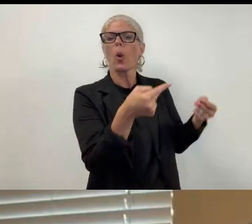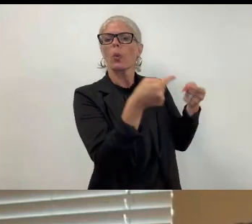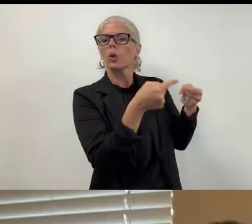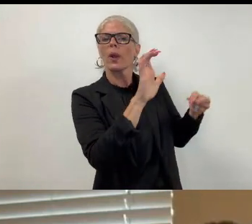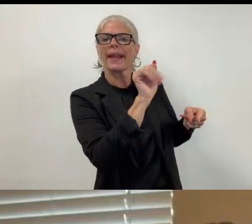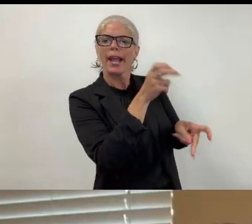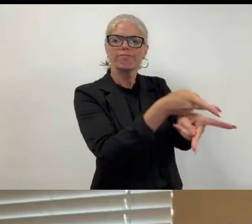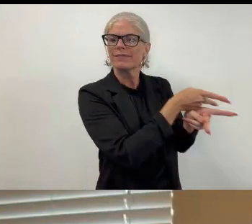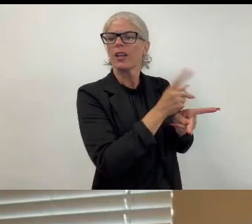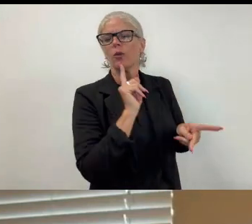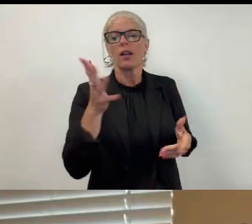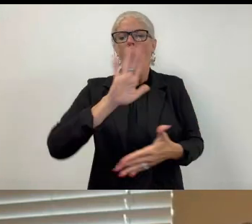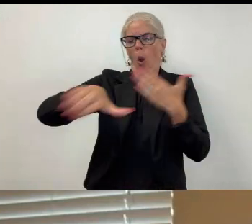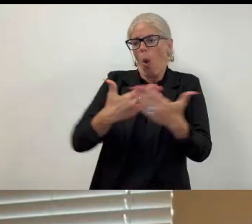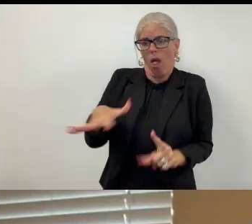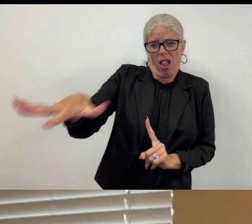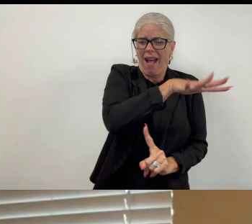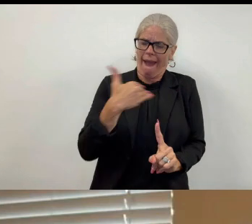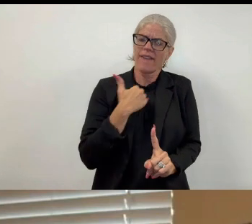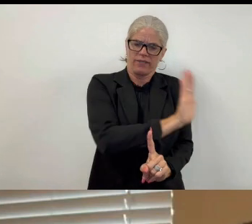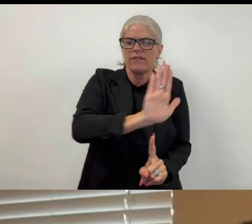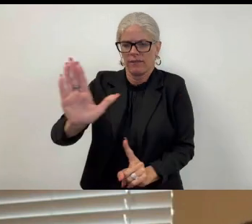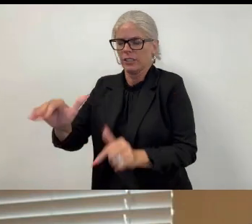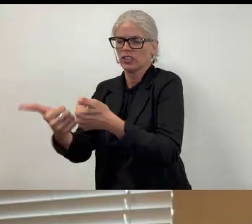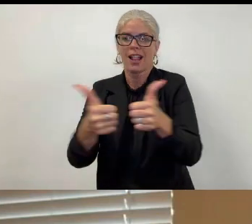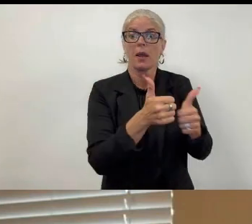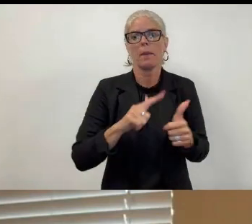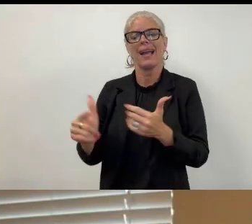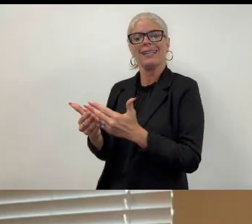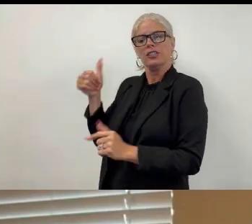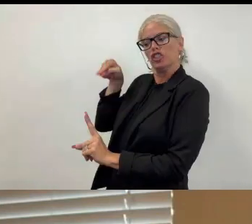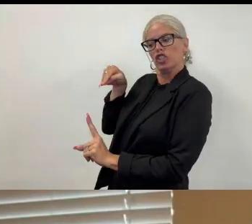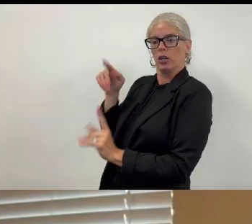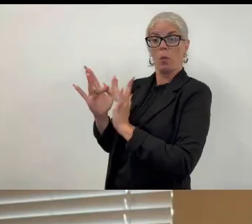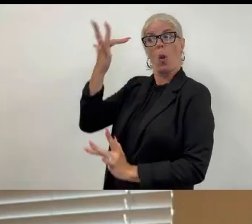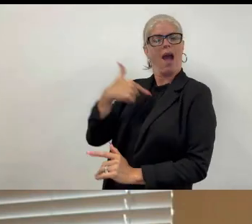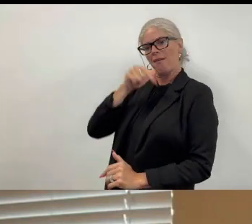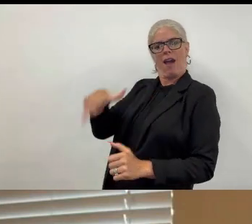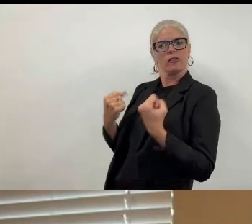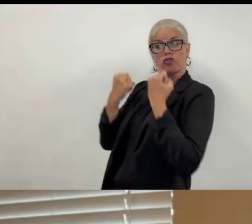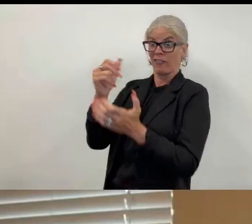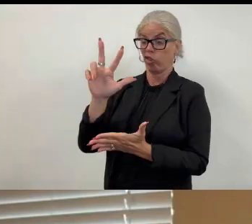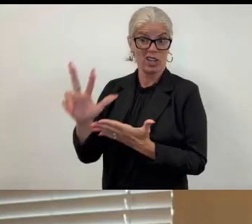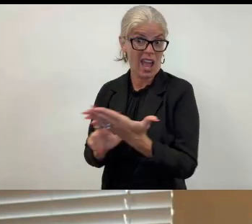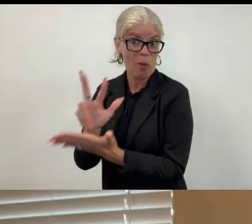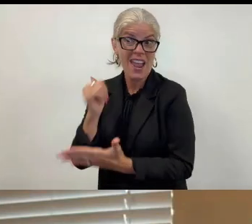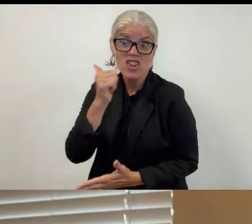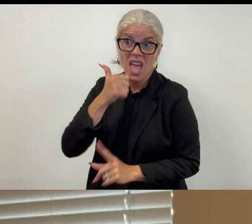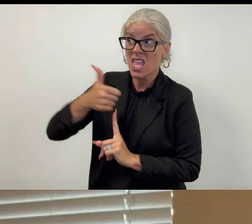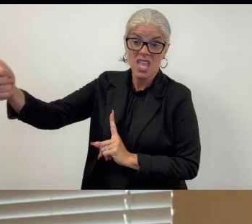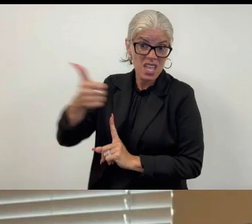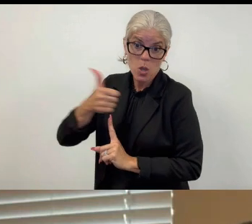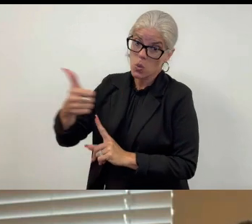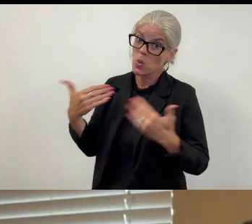care supply orders and things like that. So all of those challenges are definitely made a little bit easier by not having to commute